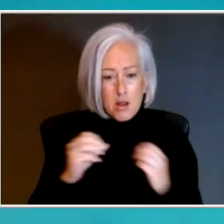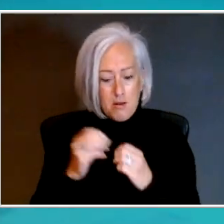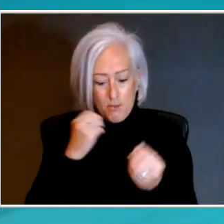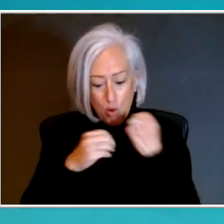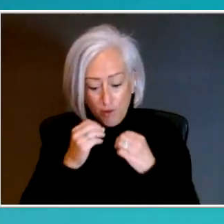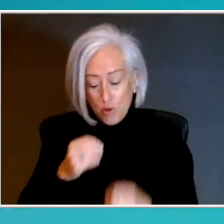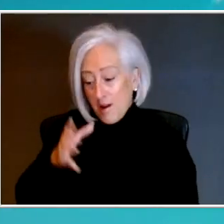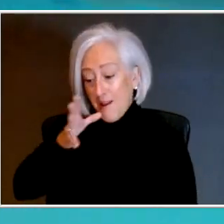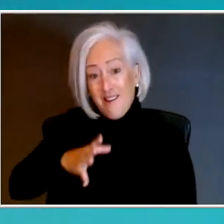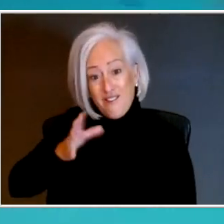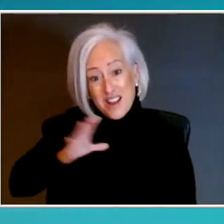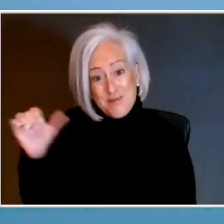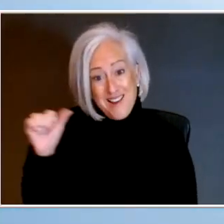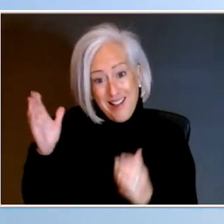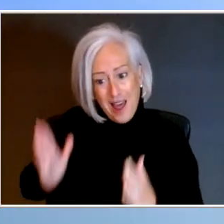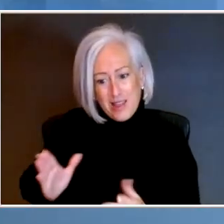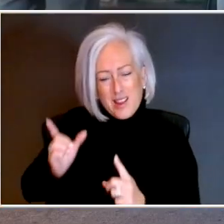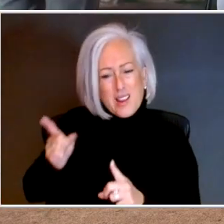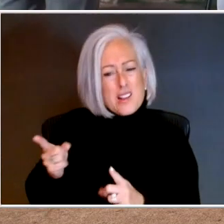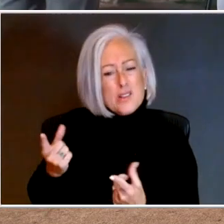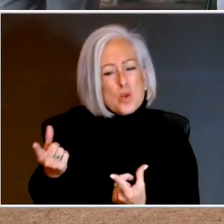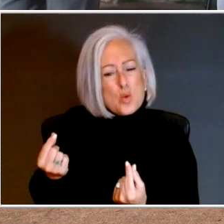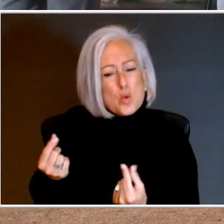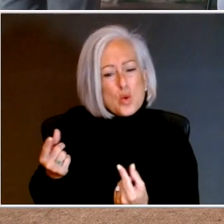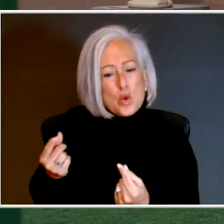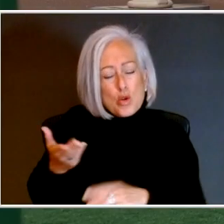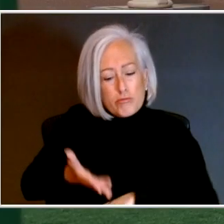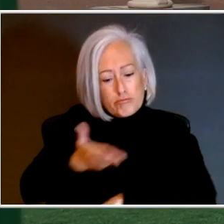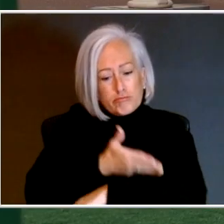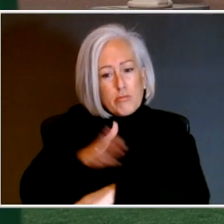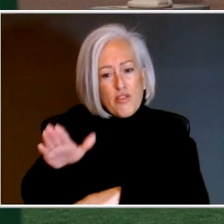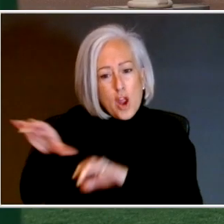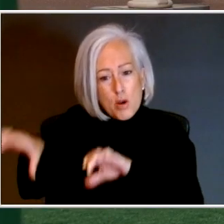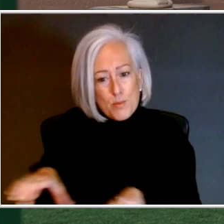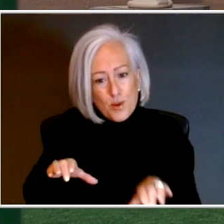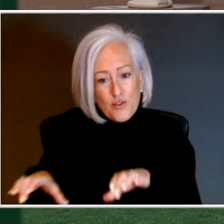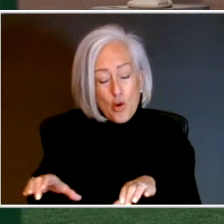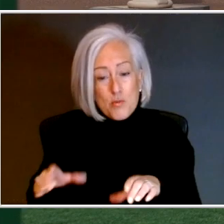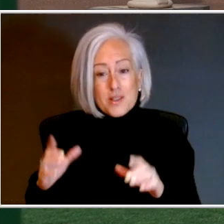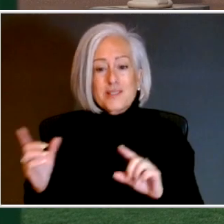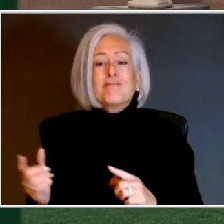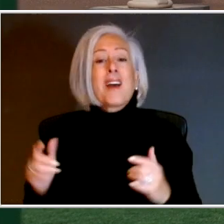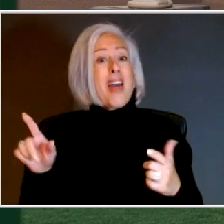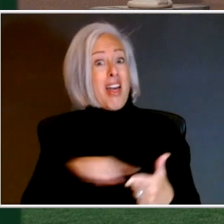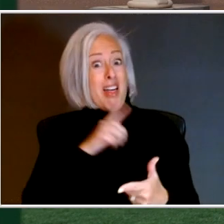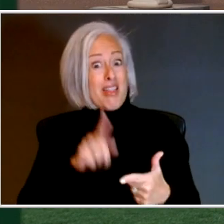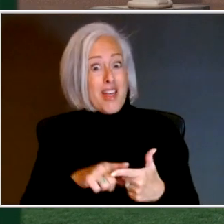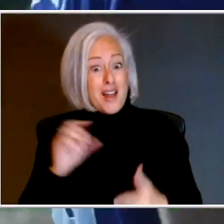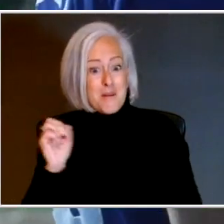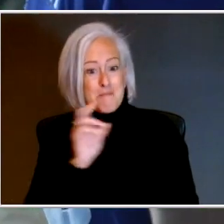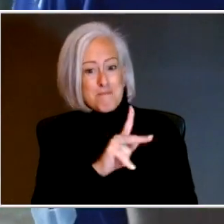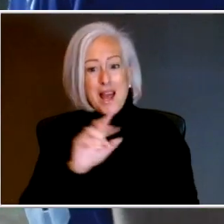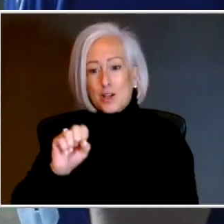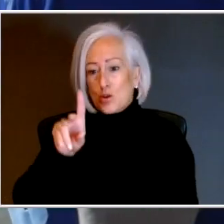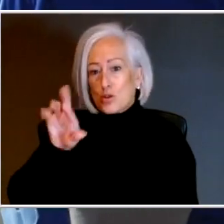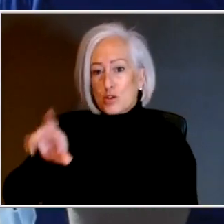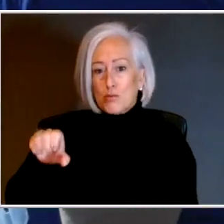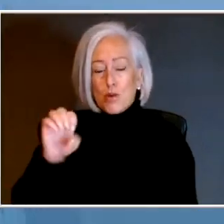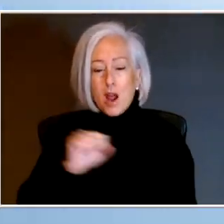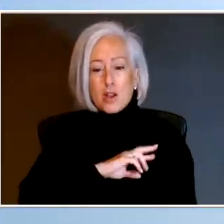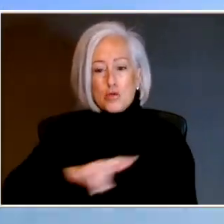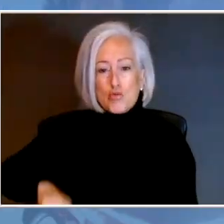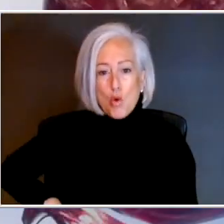to maximize their performance? Plus, we return to Royals spring training, what team doctors preach about player